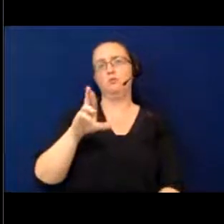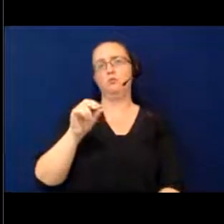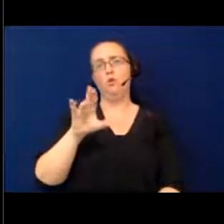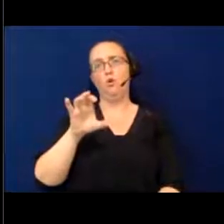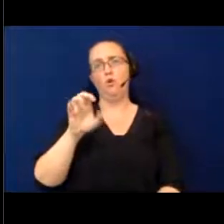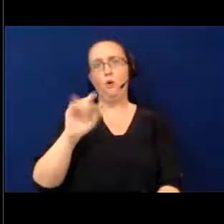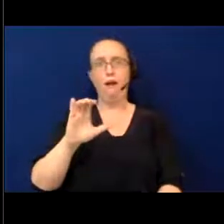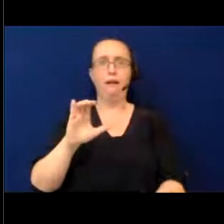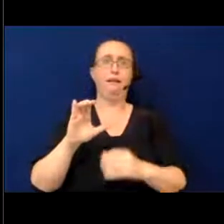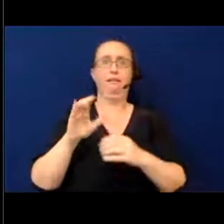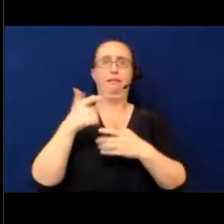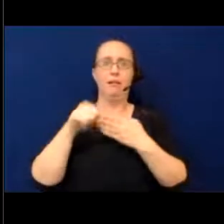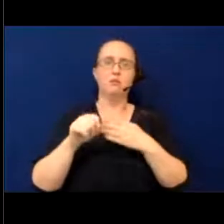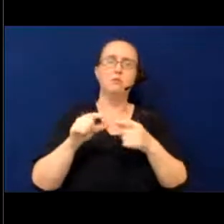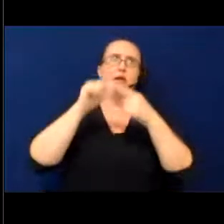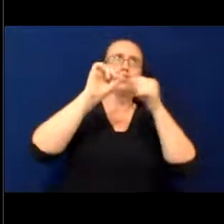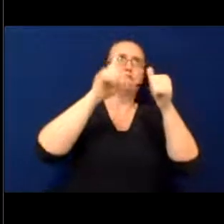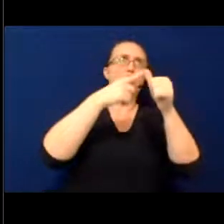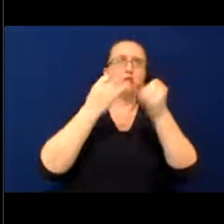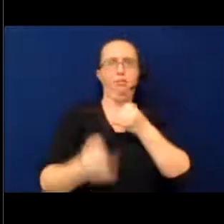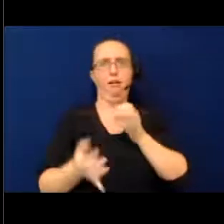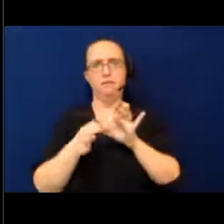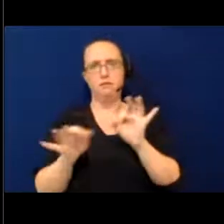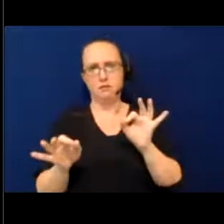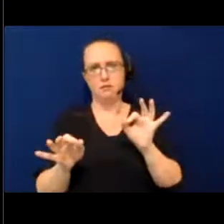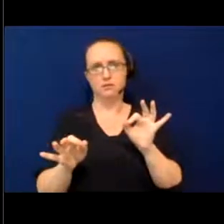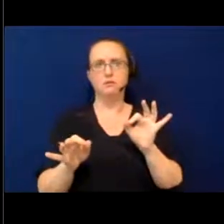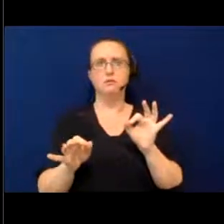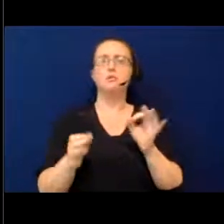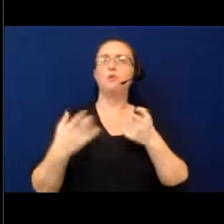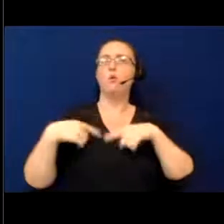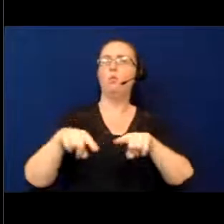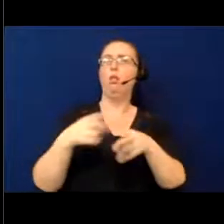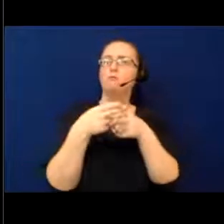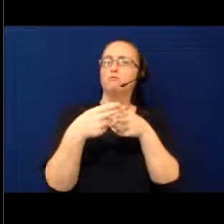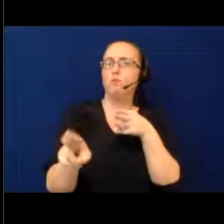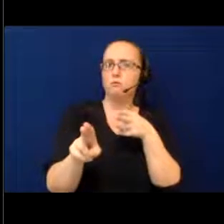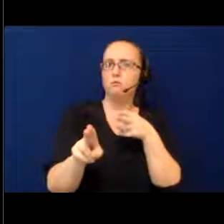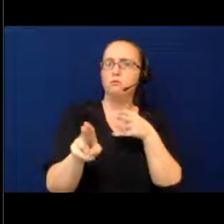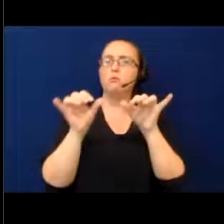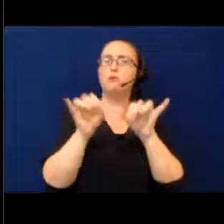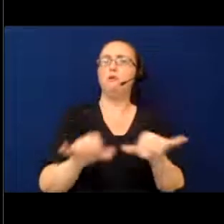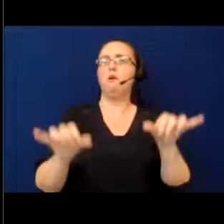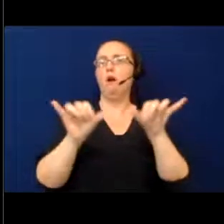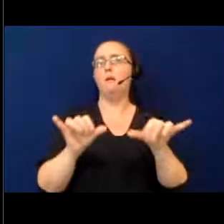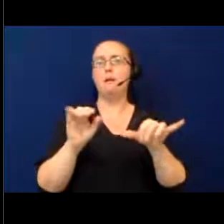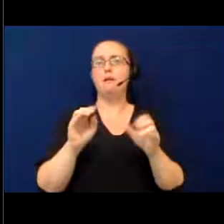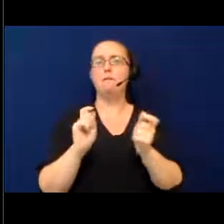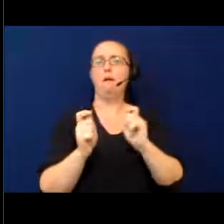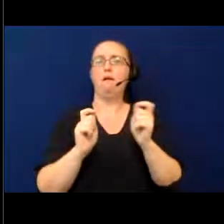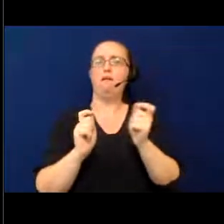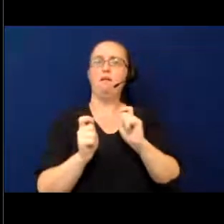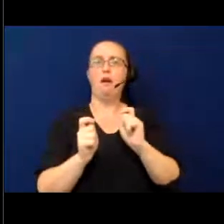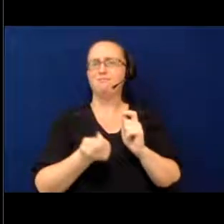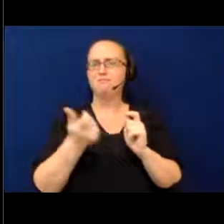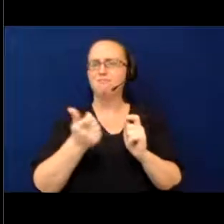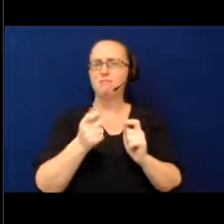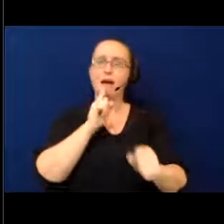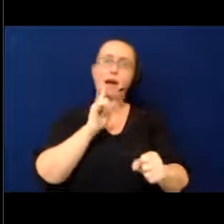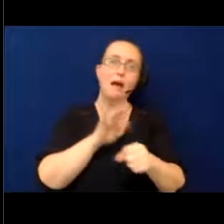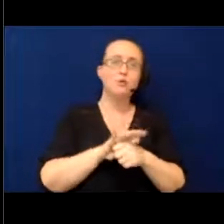sentences. When we're keeping things short, we can eliminate common excess modifiers like absolutely,